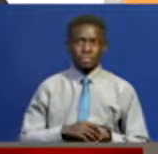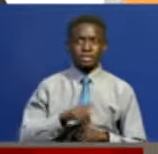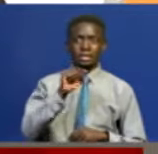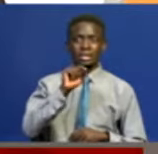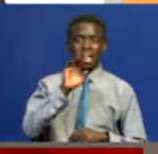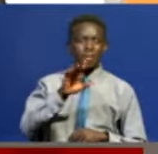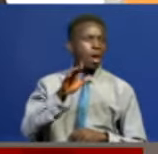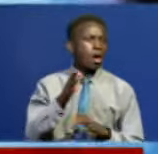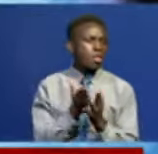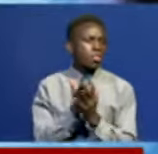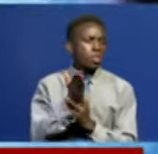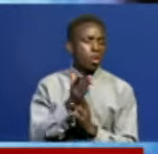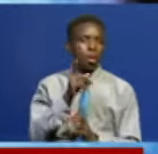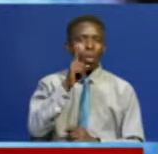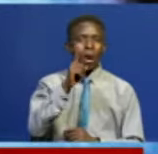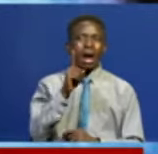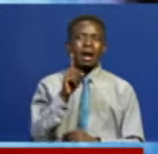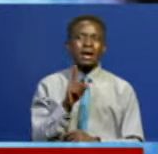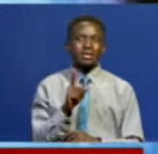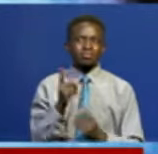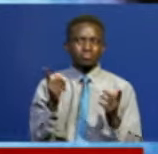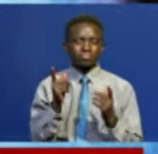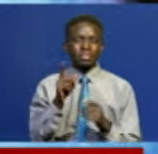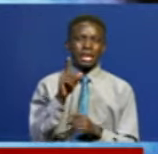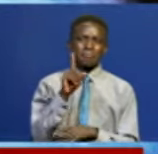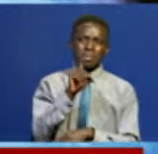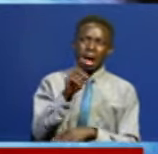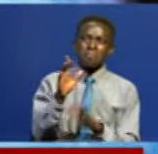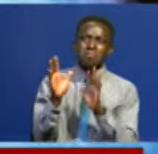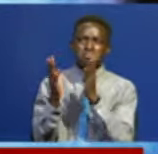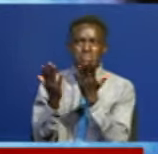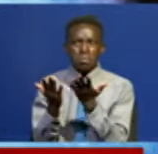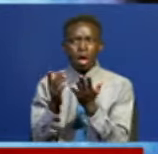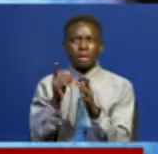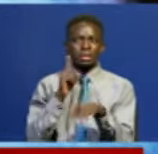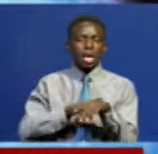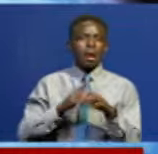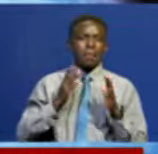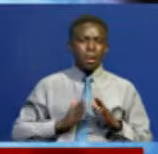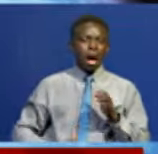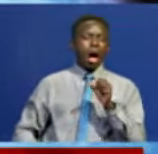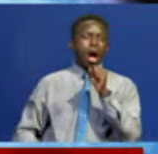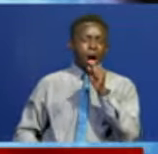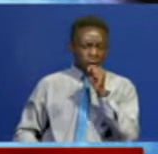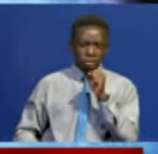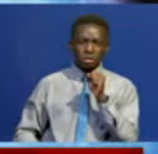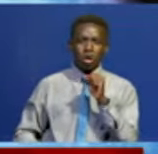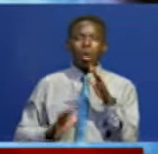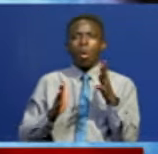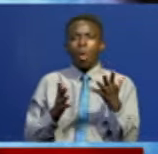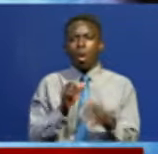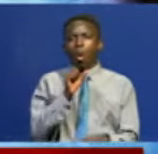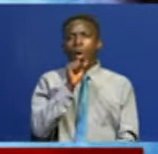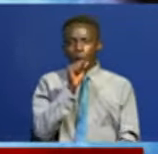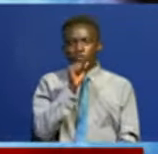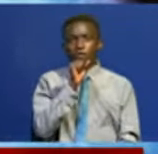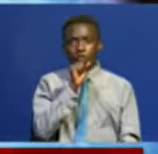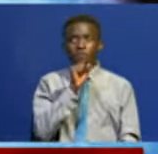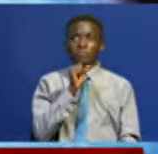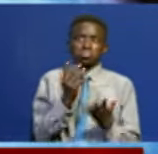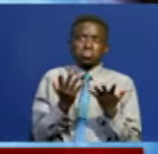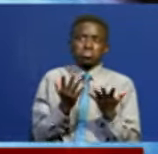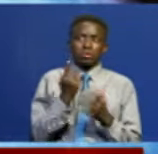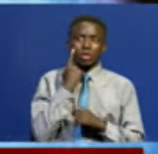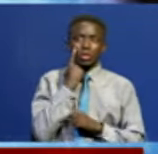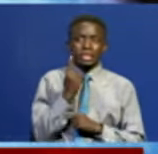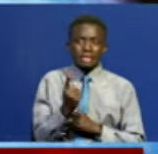becomes airborne and spreads when untreated persons sneeze or cough. Children account for 10 to 11% of all